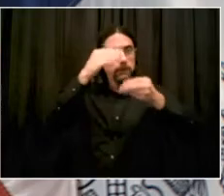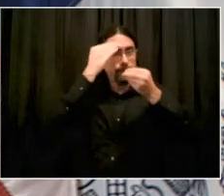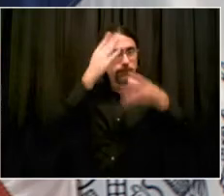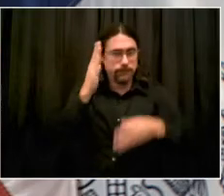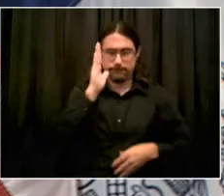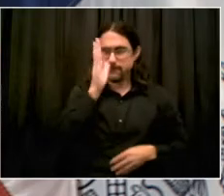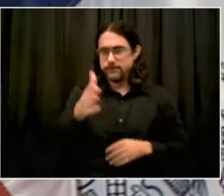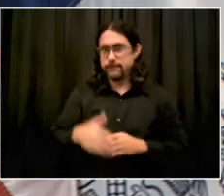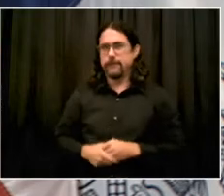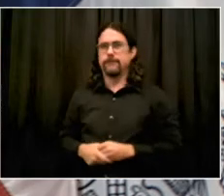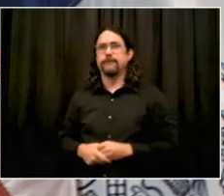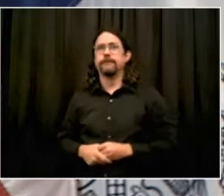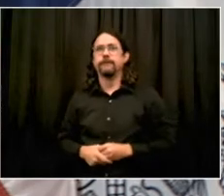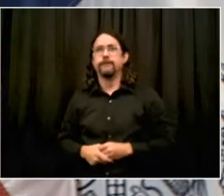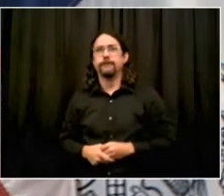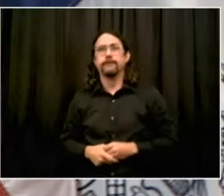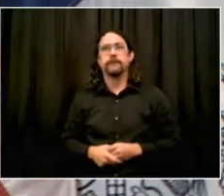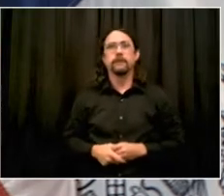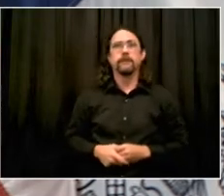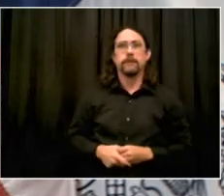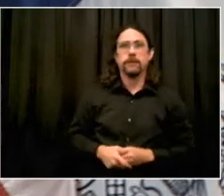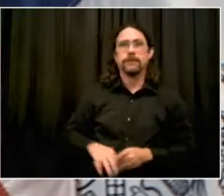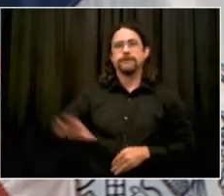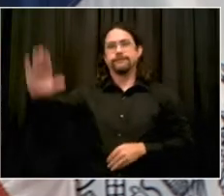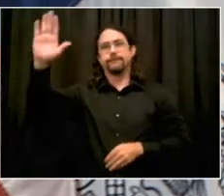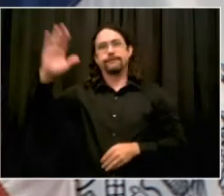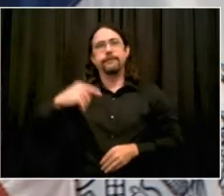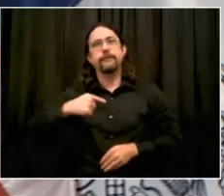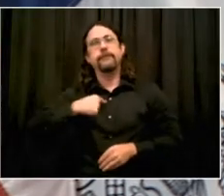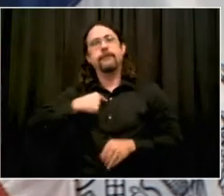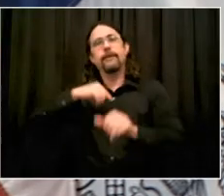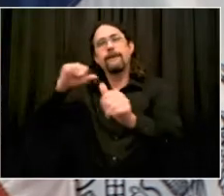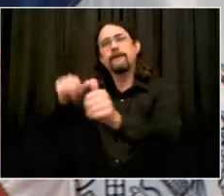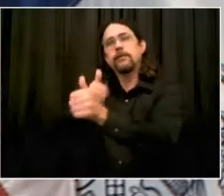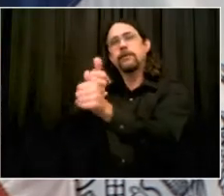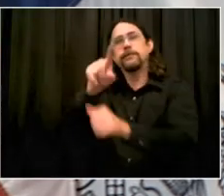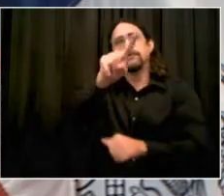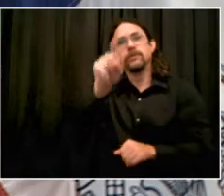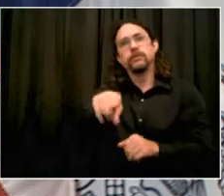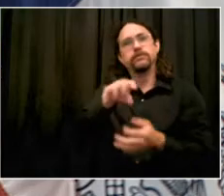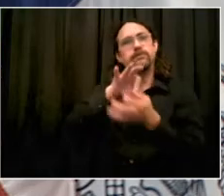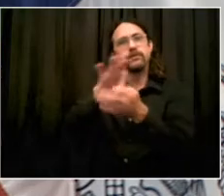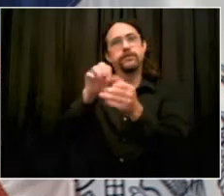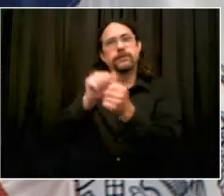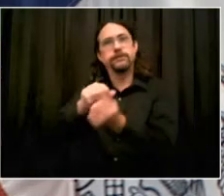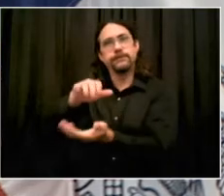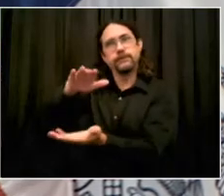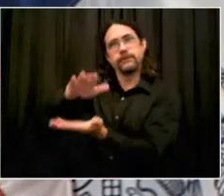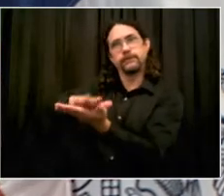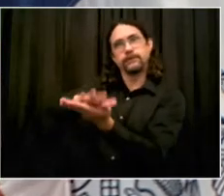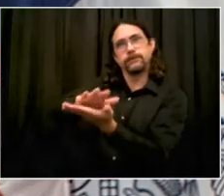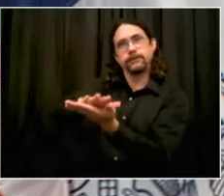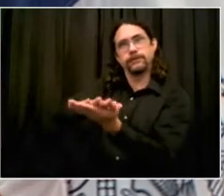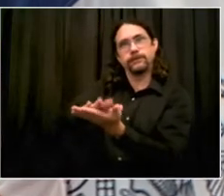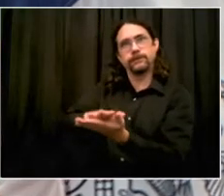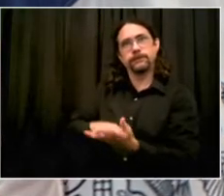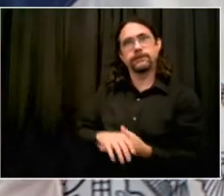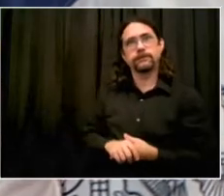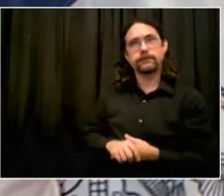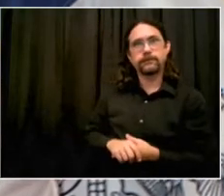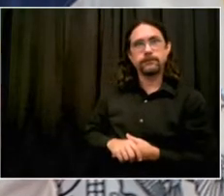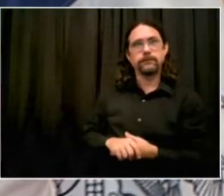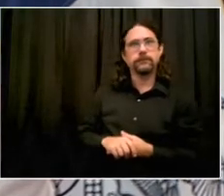my question is, he said that you didn't come to the table until July. Do you and the Chancellor wish you started the conversation of